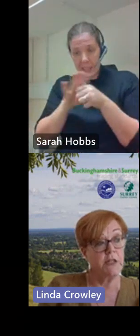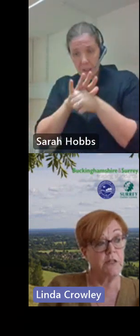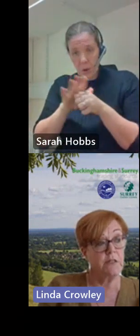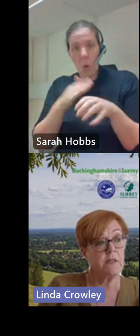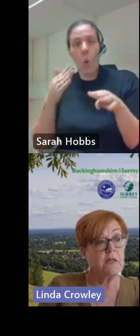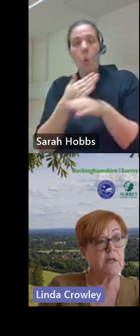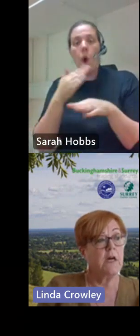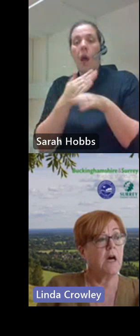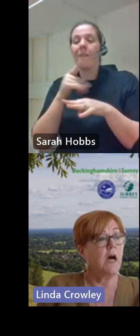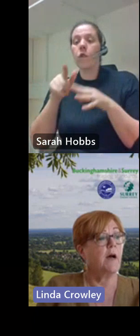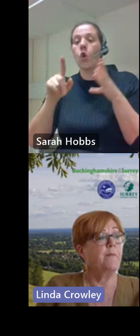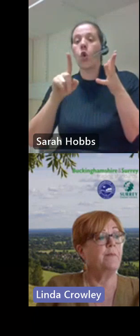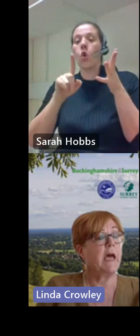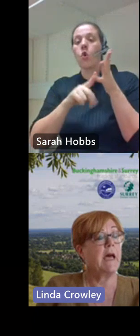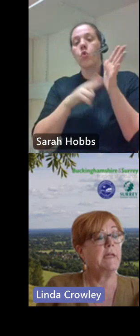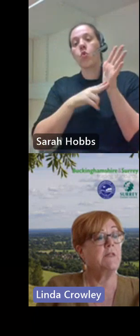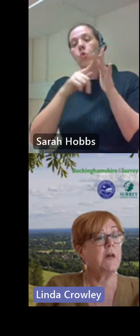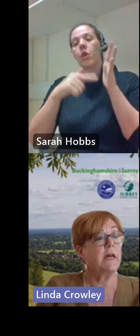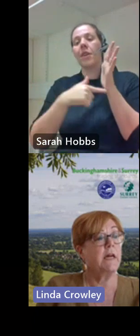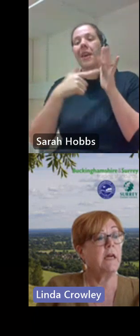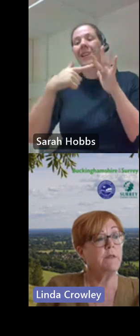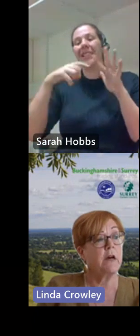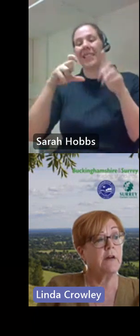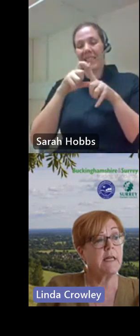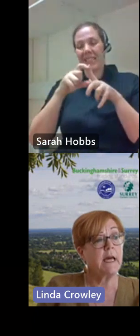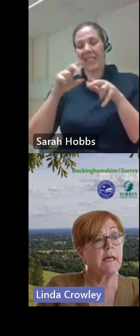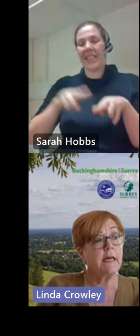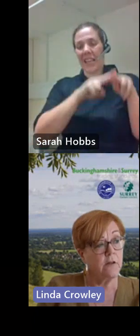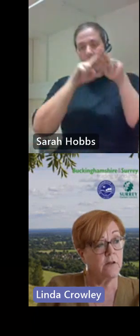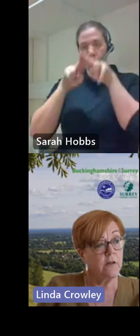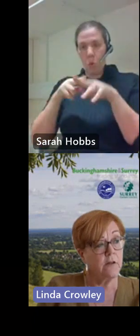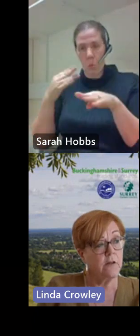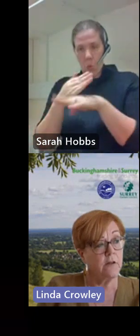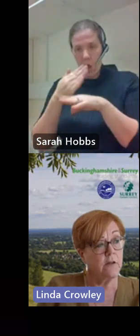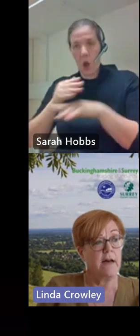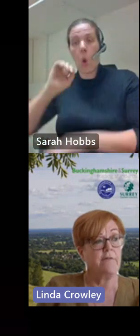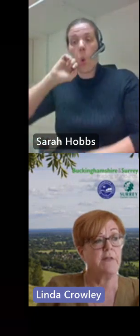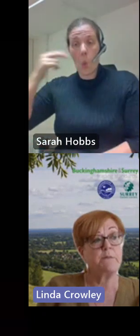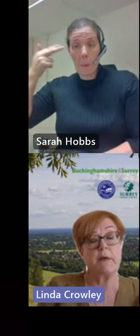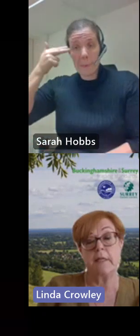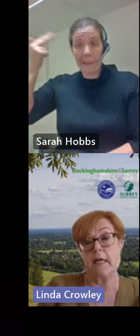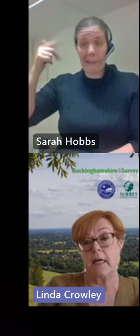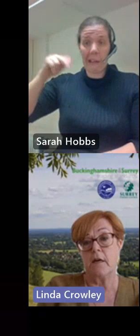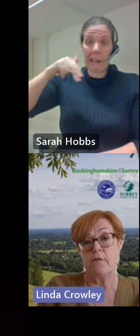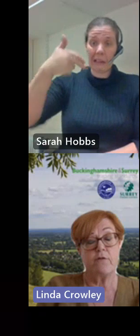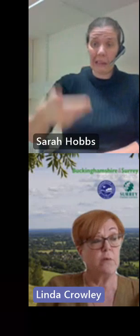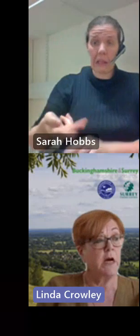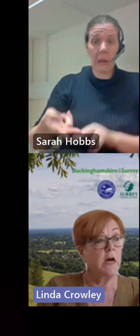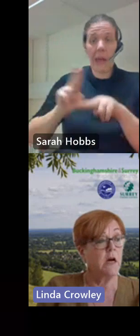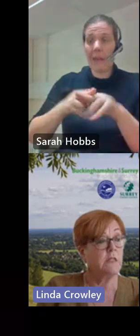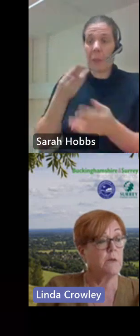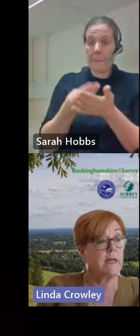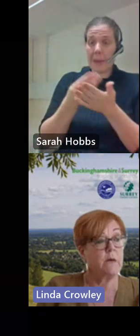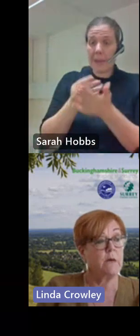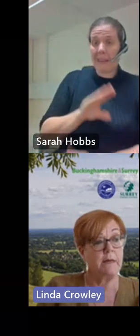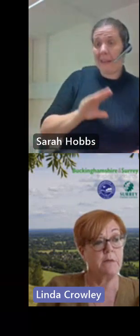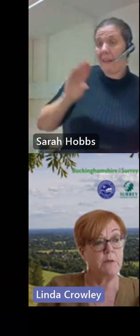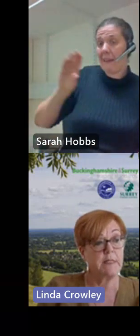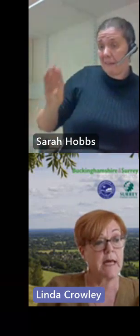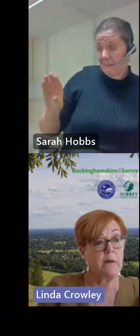United Nations and that he was going to get killed if he didn't have this money from her